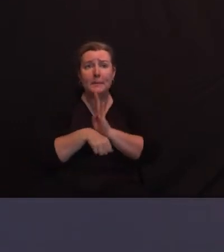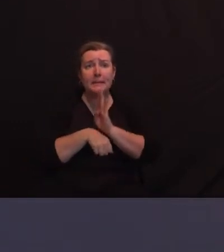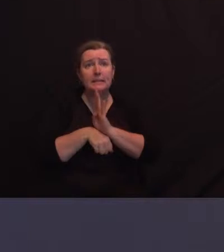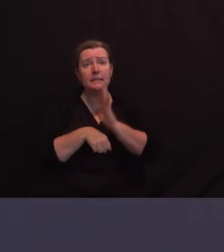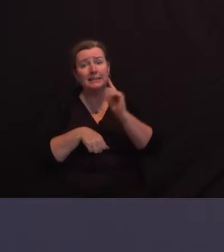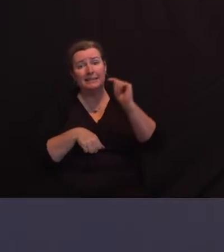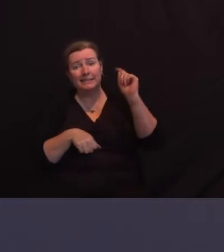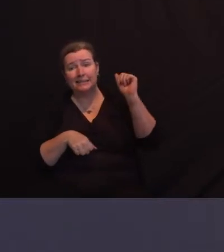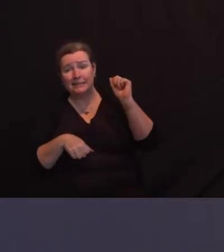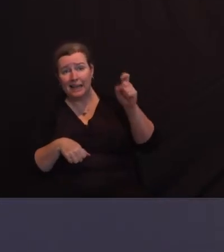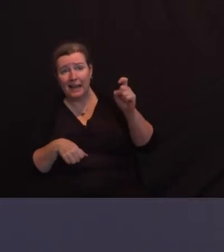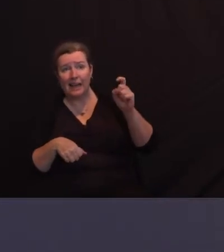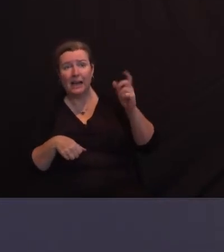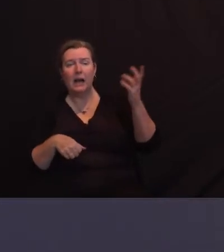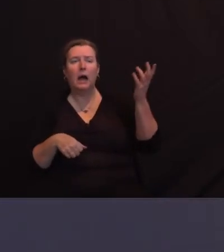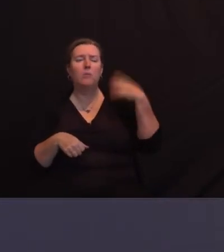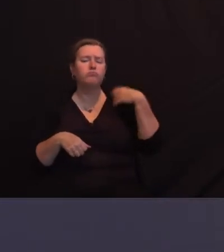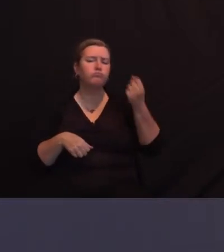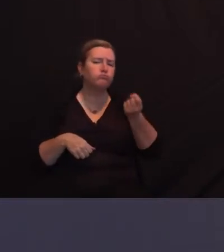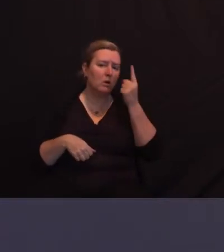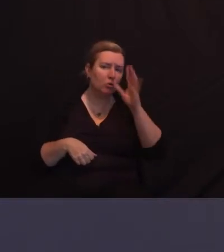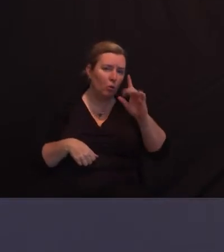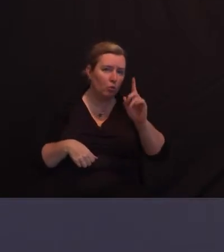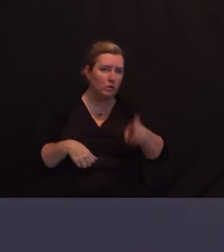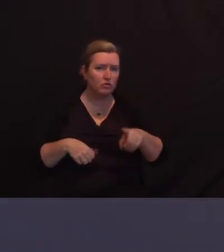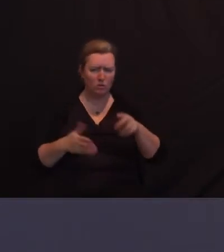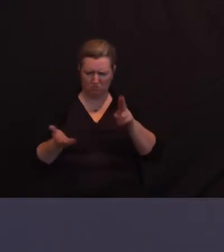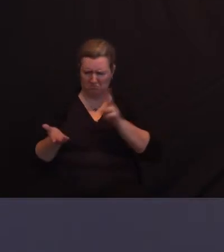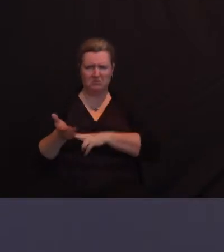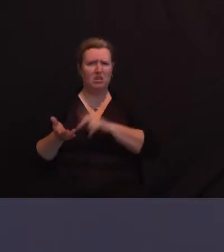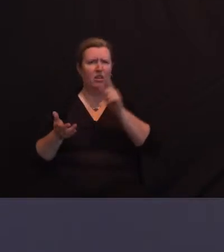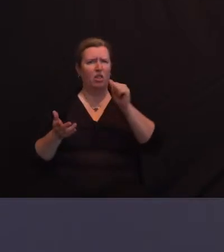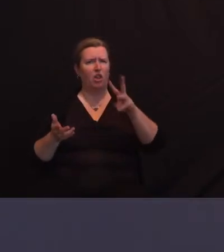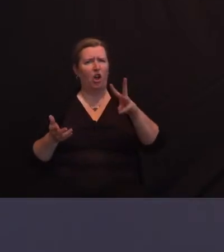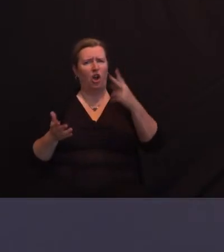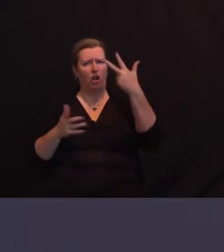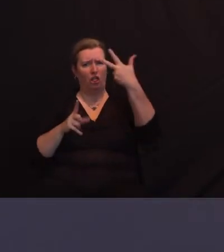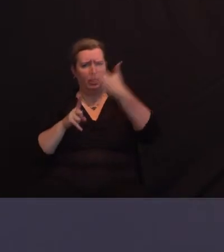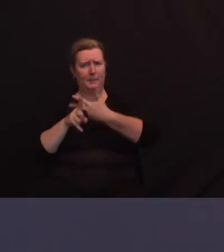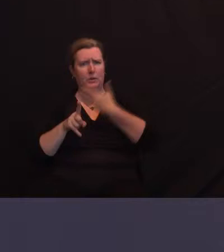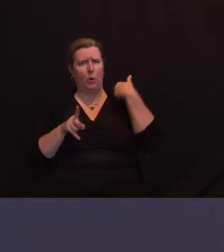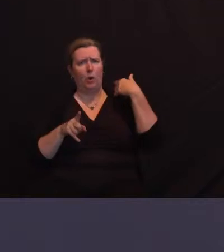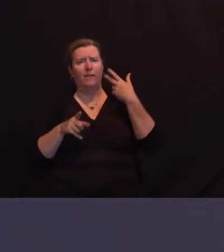okay. I signed a law several months ago that would smooth this increase out.